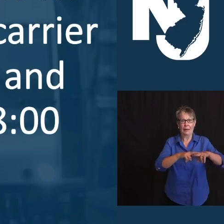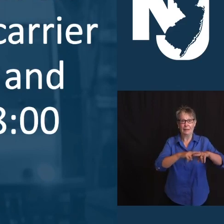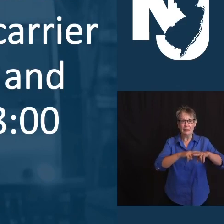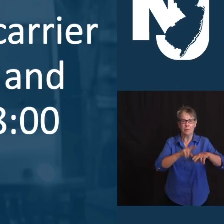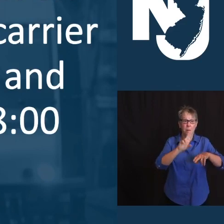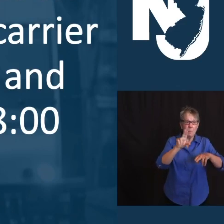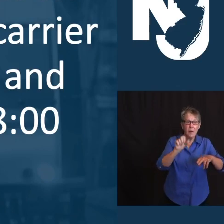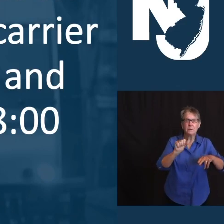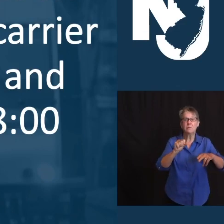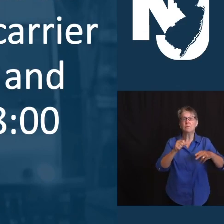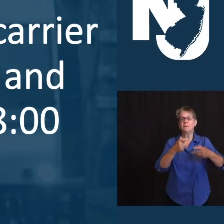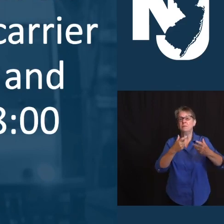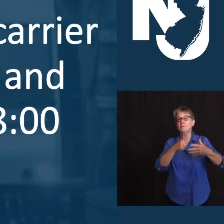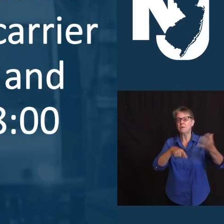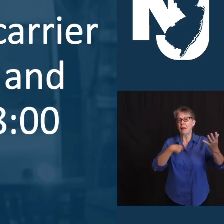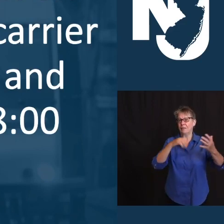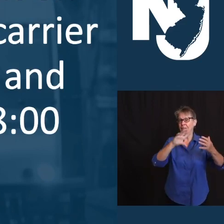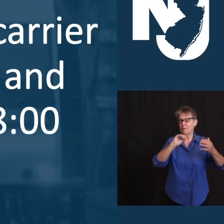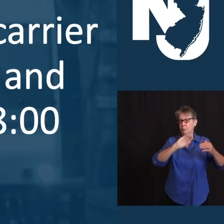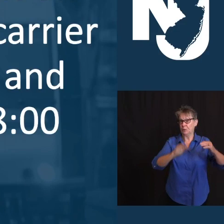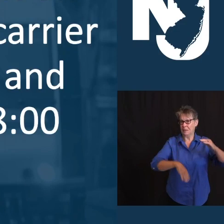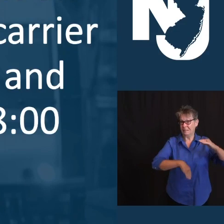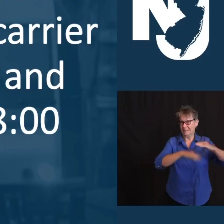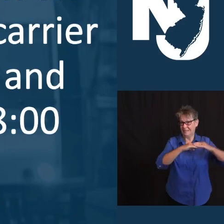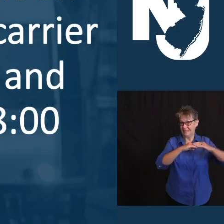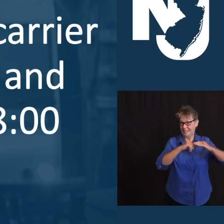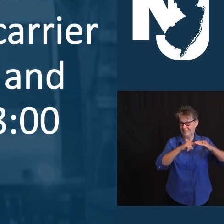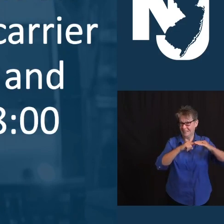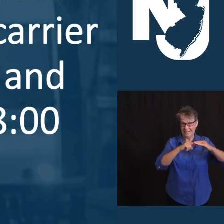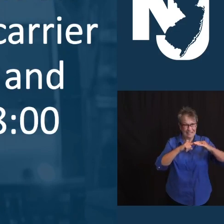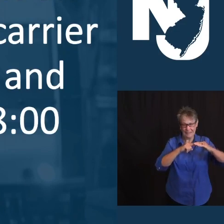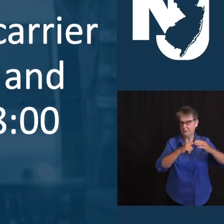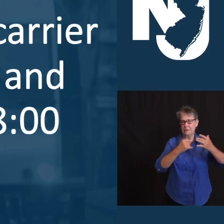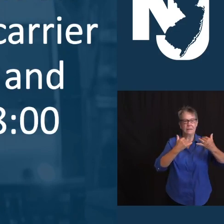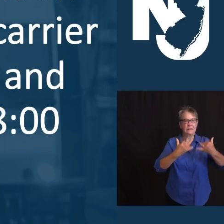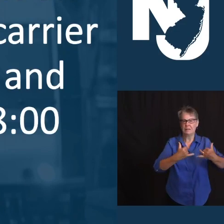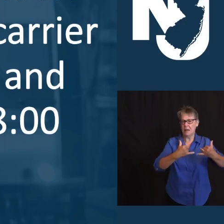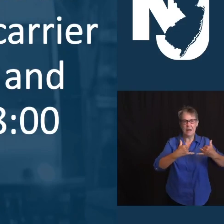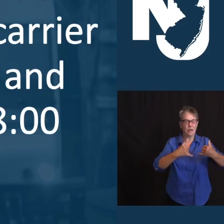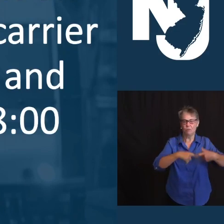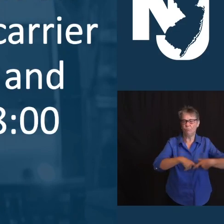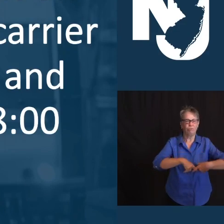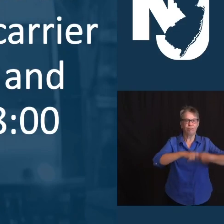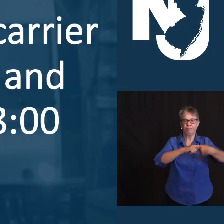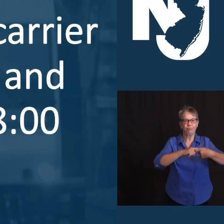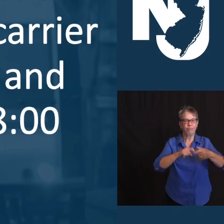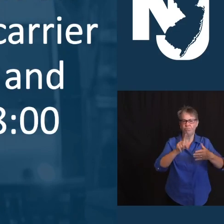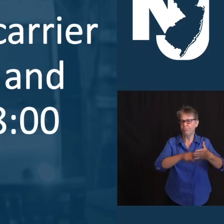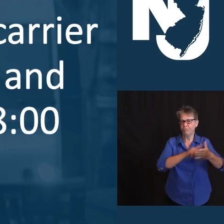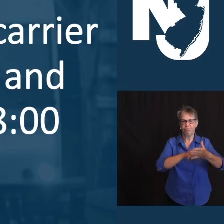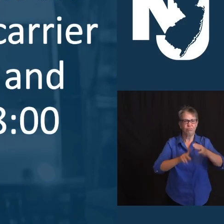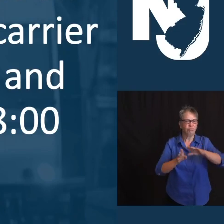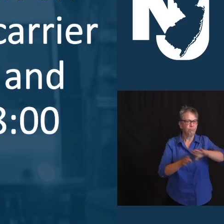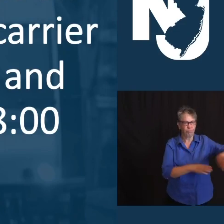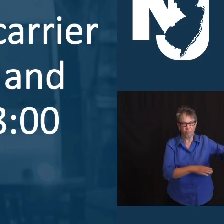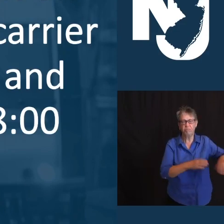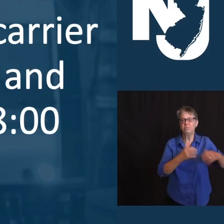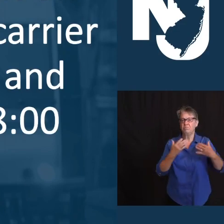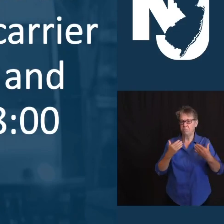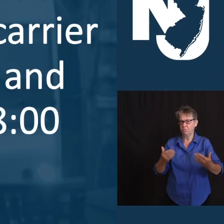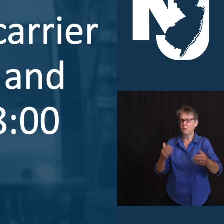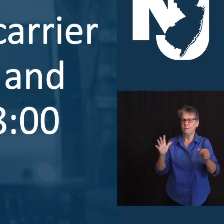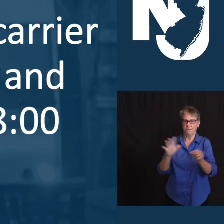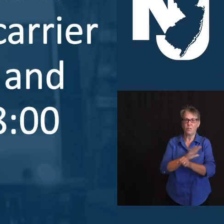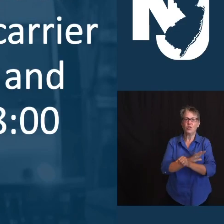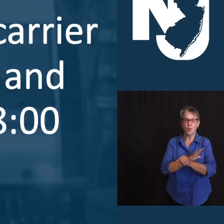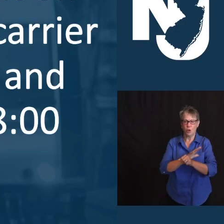rail vehicles, and access link vehicles effective 8 p.m. this Wednesday. As we